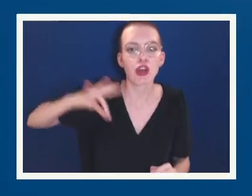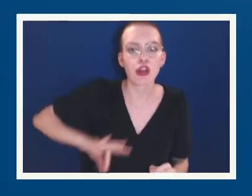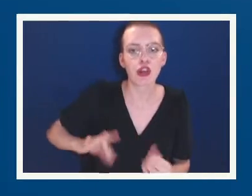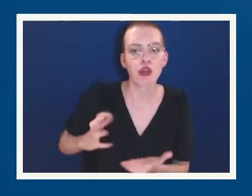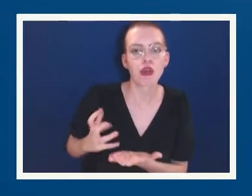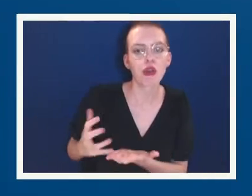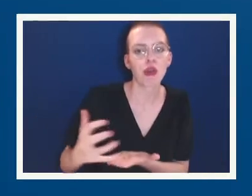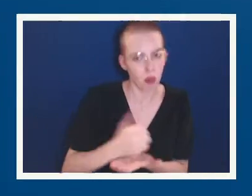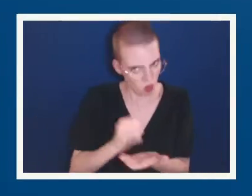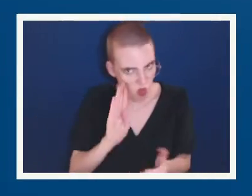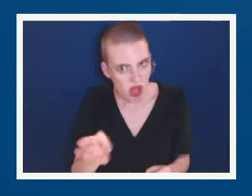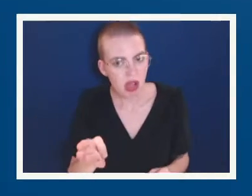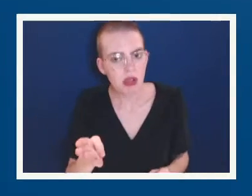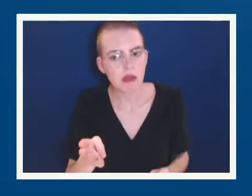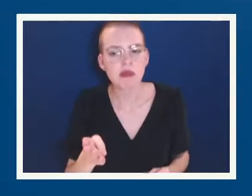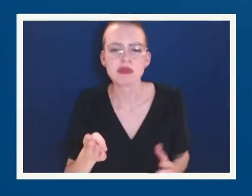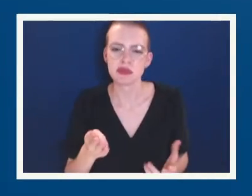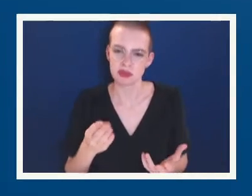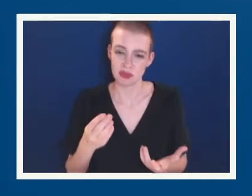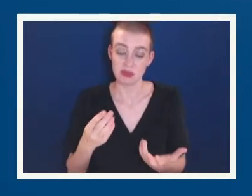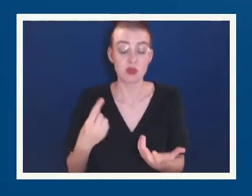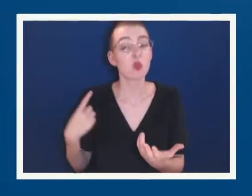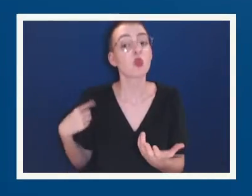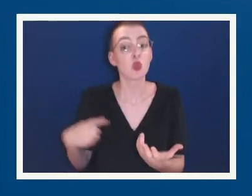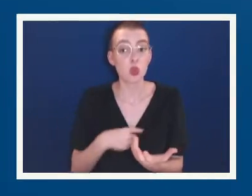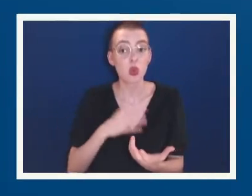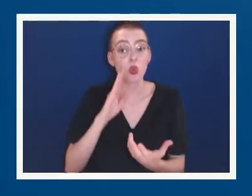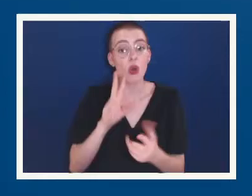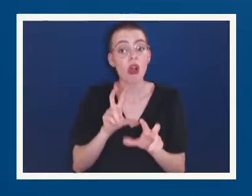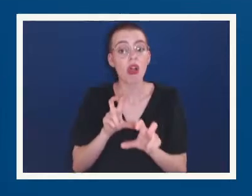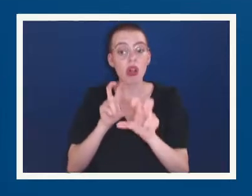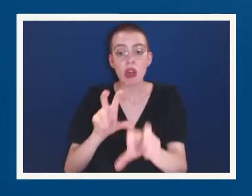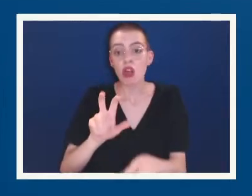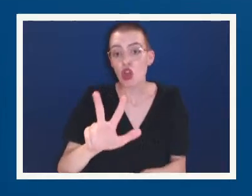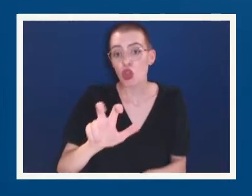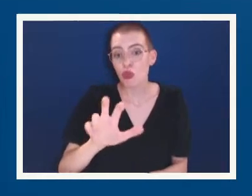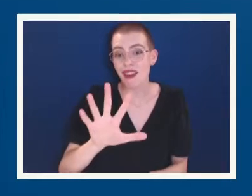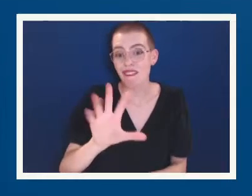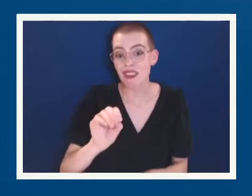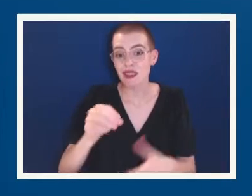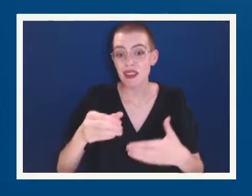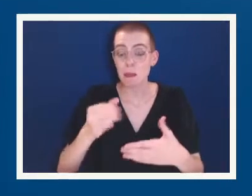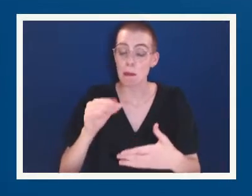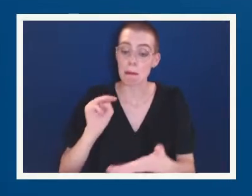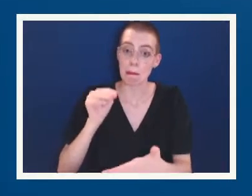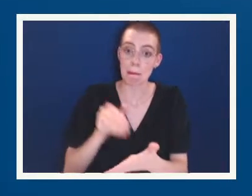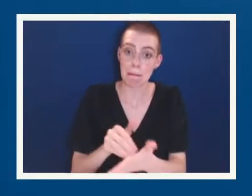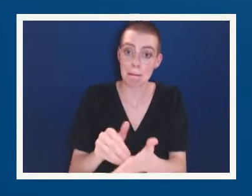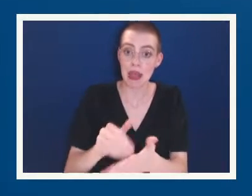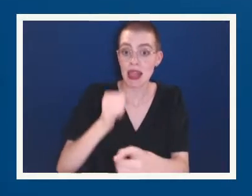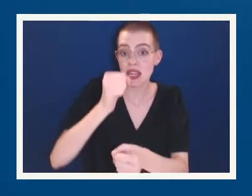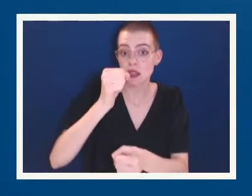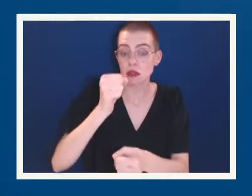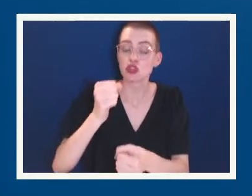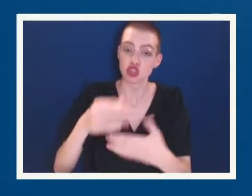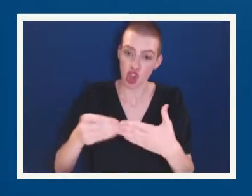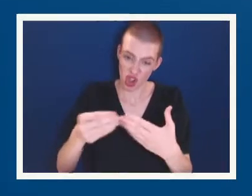That's why we're investing $350 million here in this part of the country to do just that.